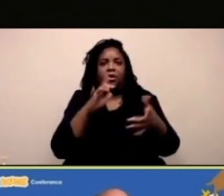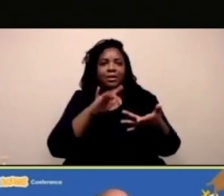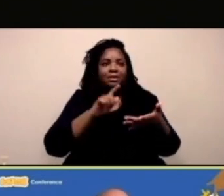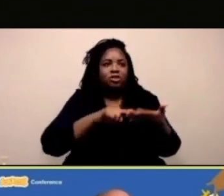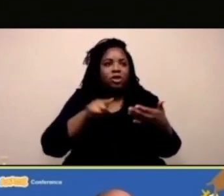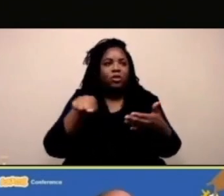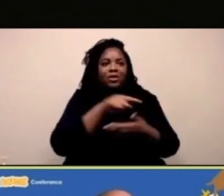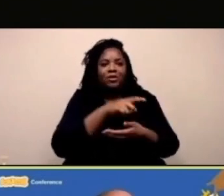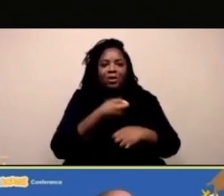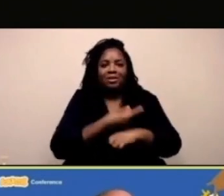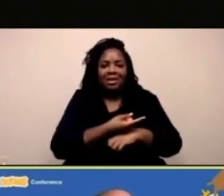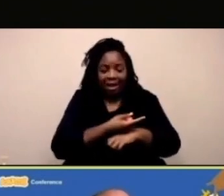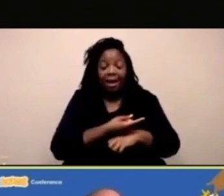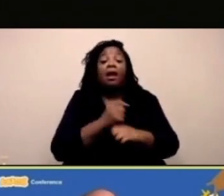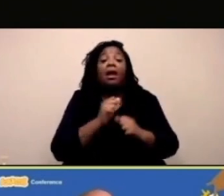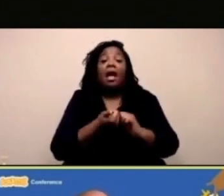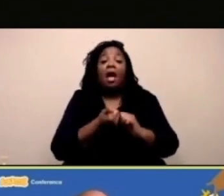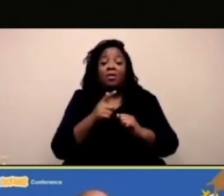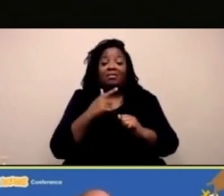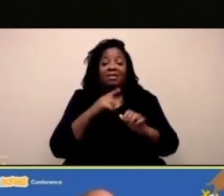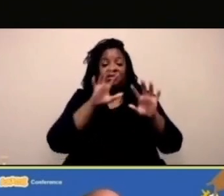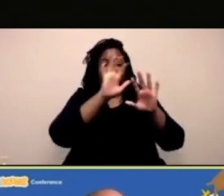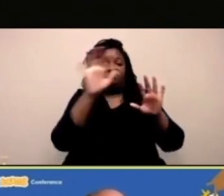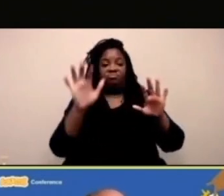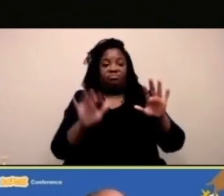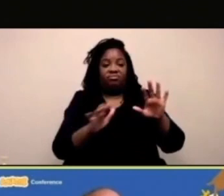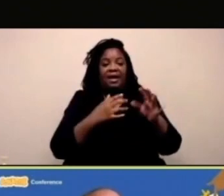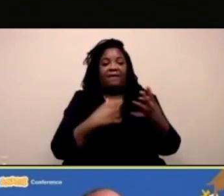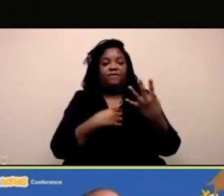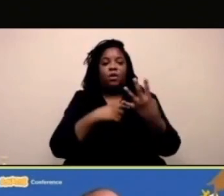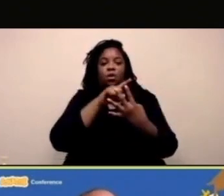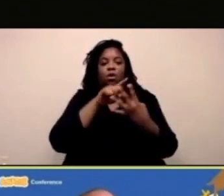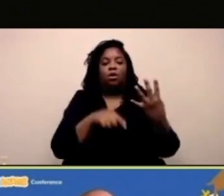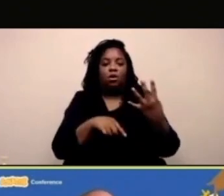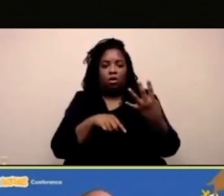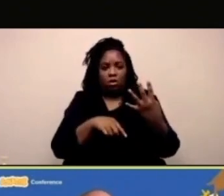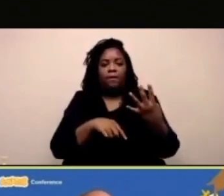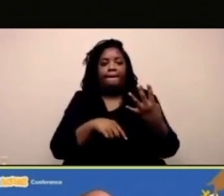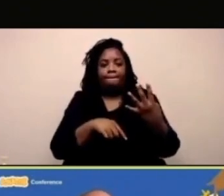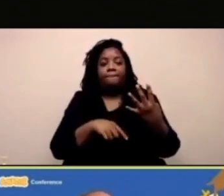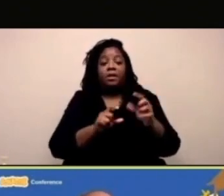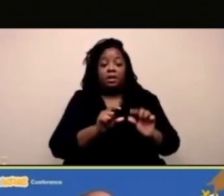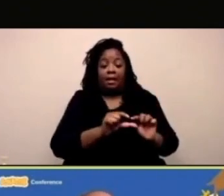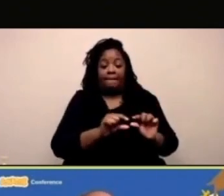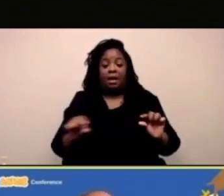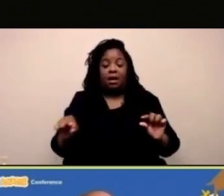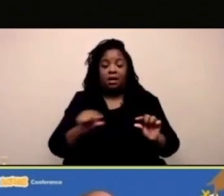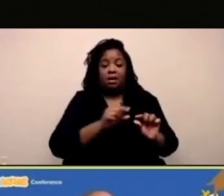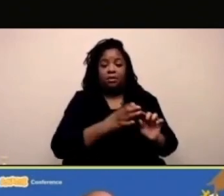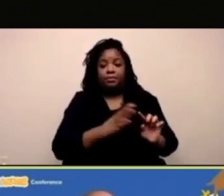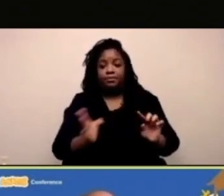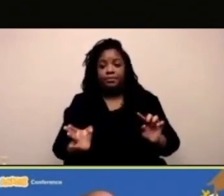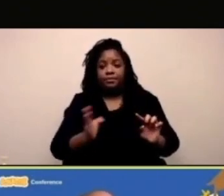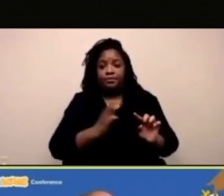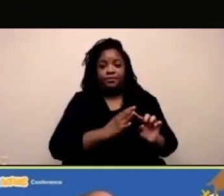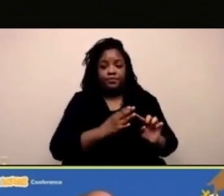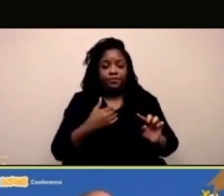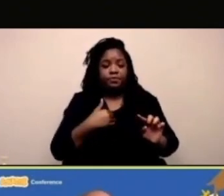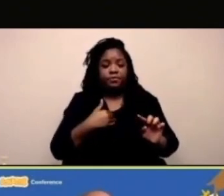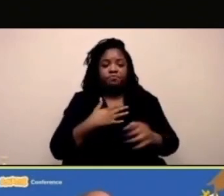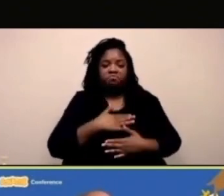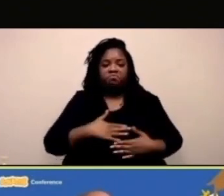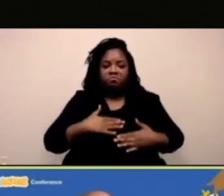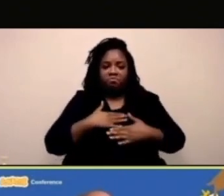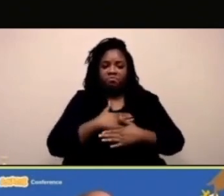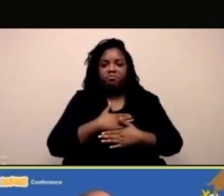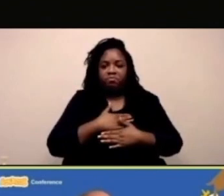participants. The way the Mood Meter works is there's 4 quadrants. On the bottom, you have a rating of pleasantness, and